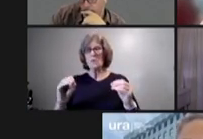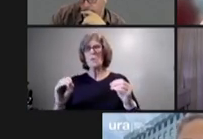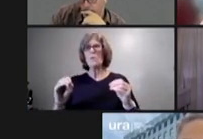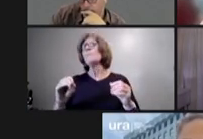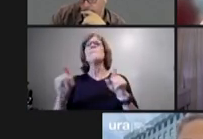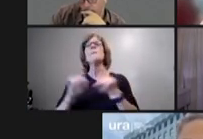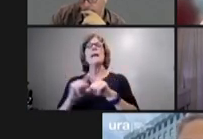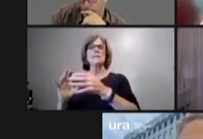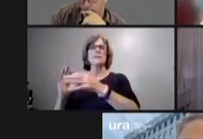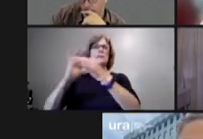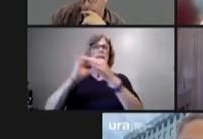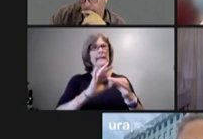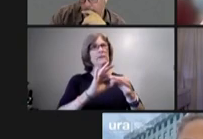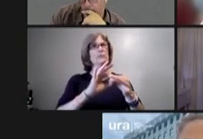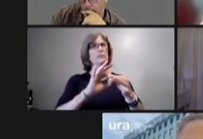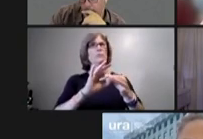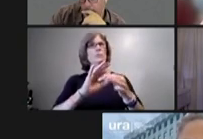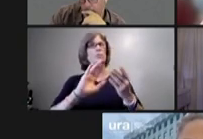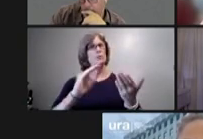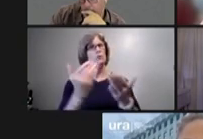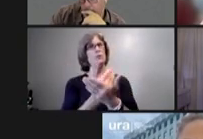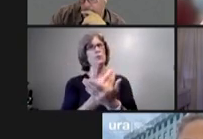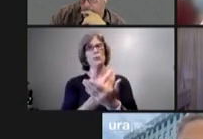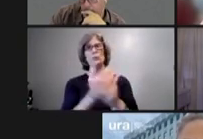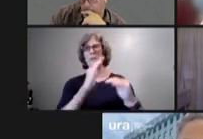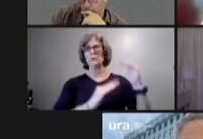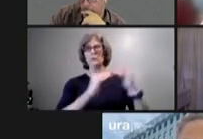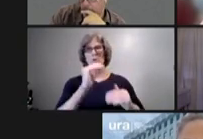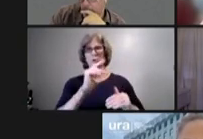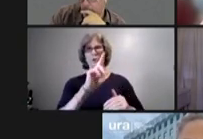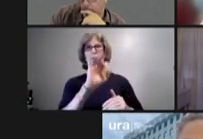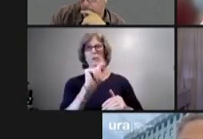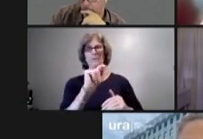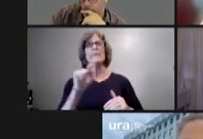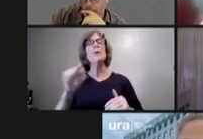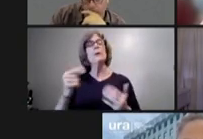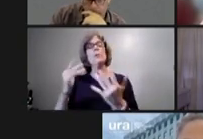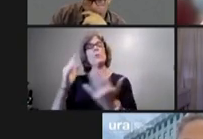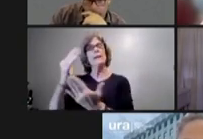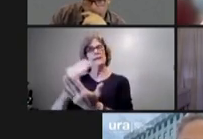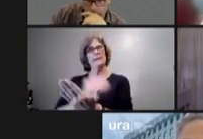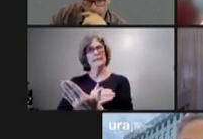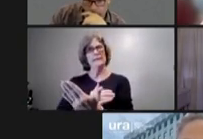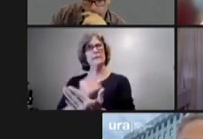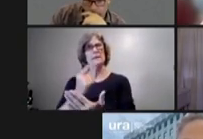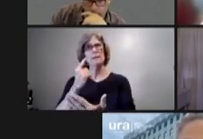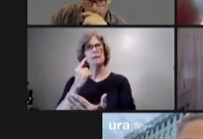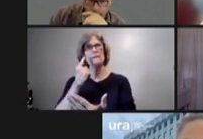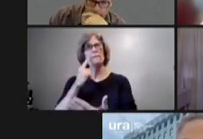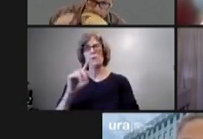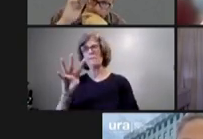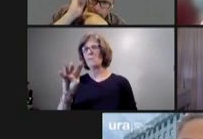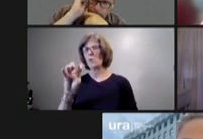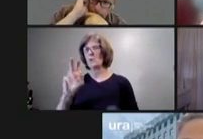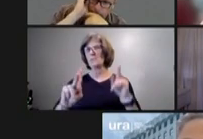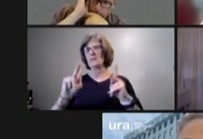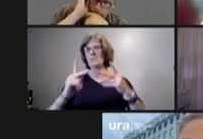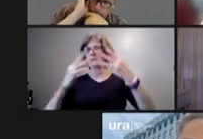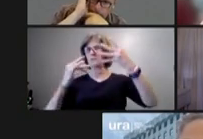new units. We had a waiting list, for example. We had a waiting list of 400,